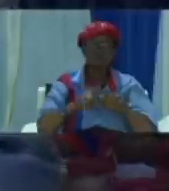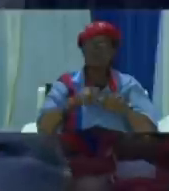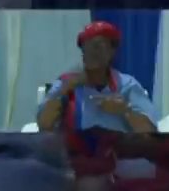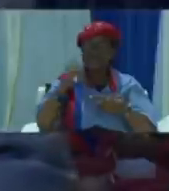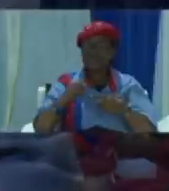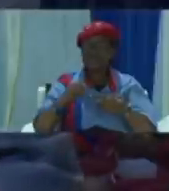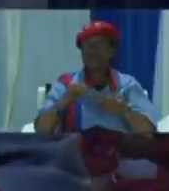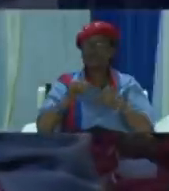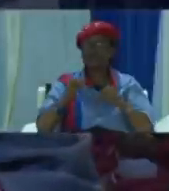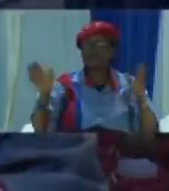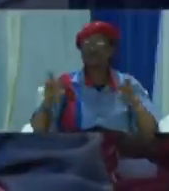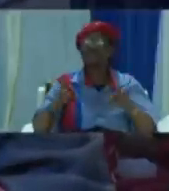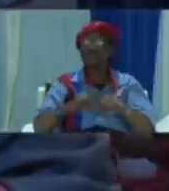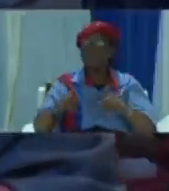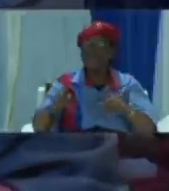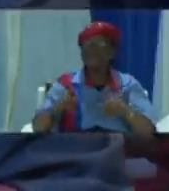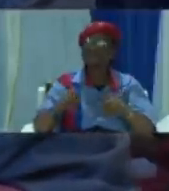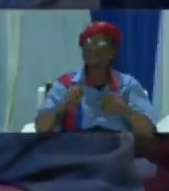tonight.